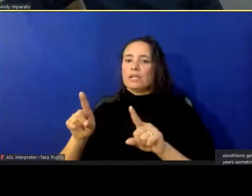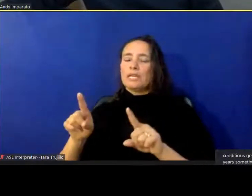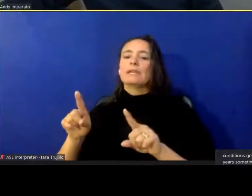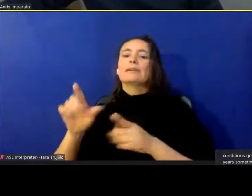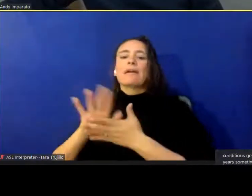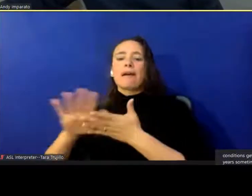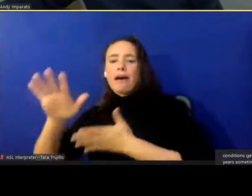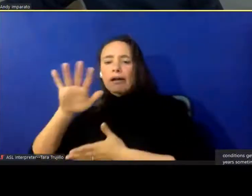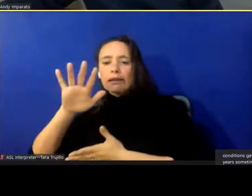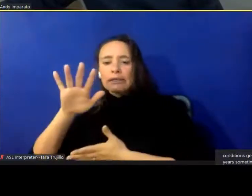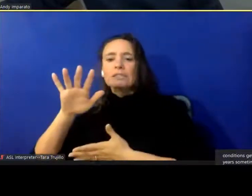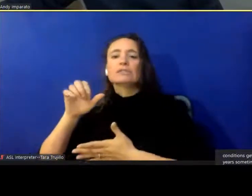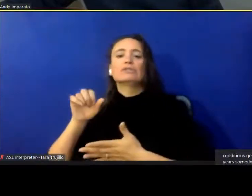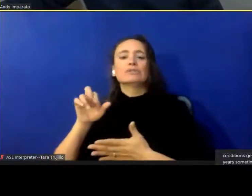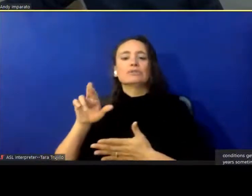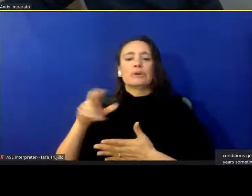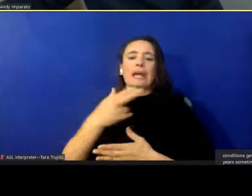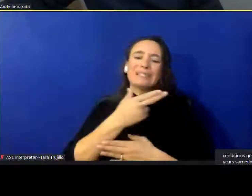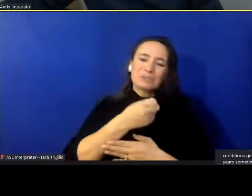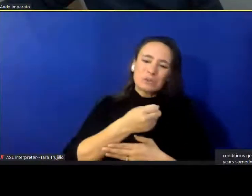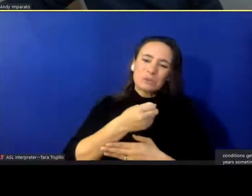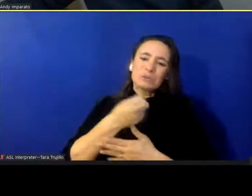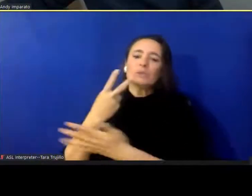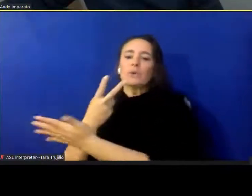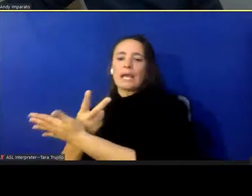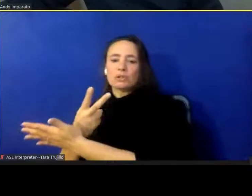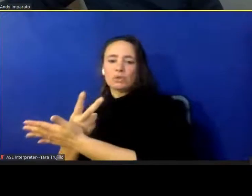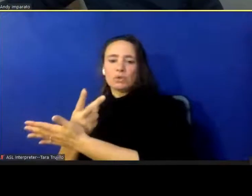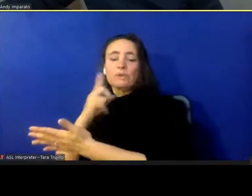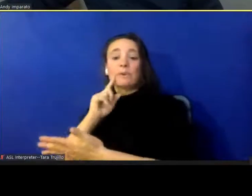grad school. For me, it was grad school. But